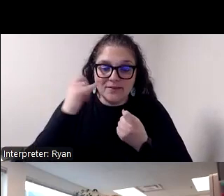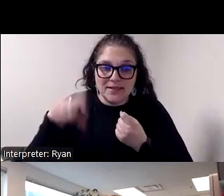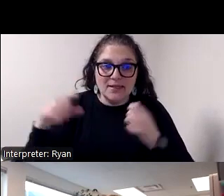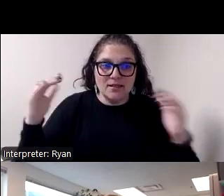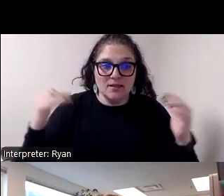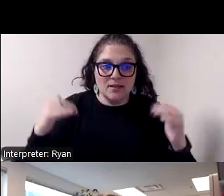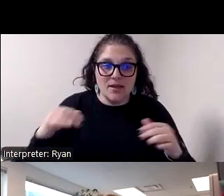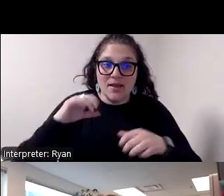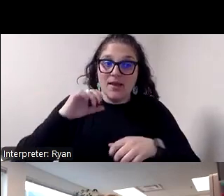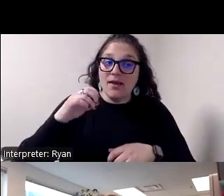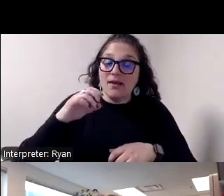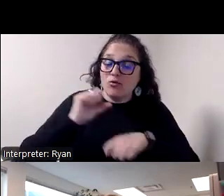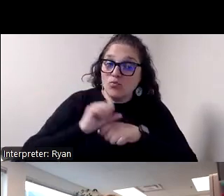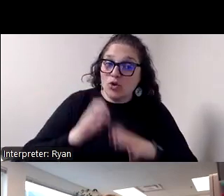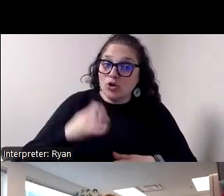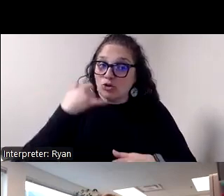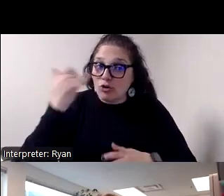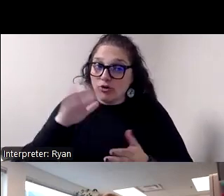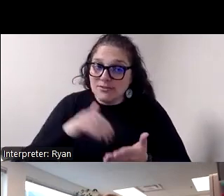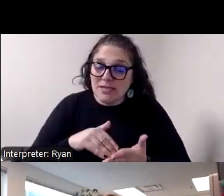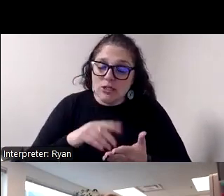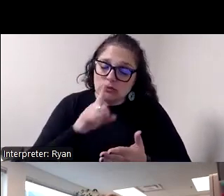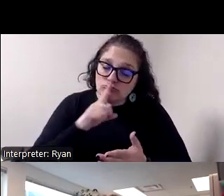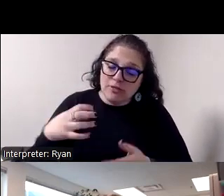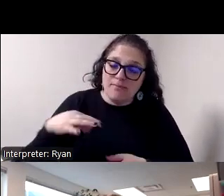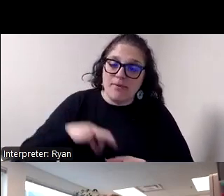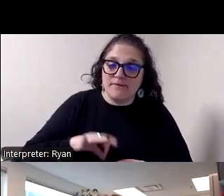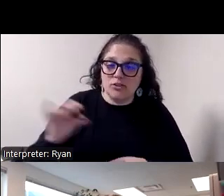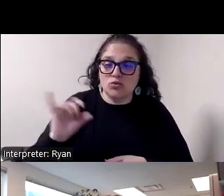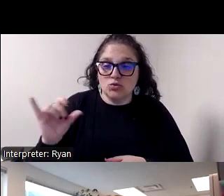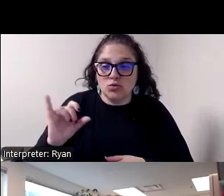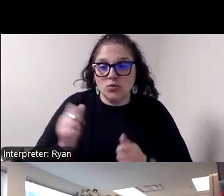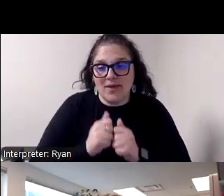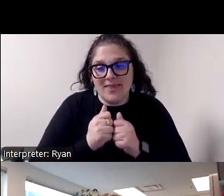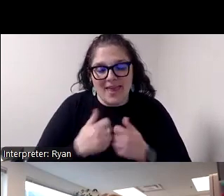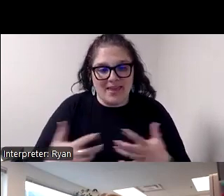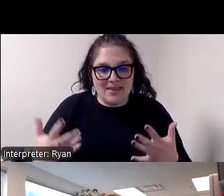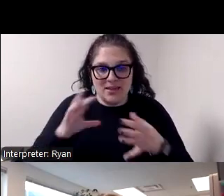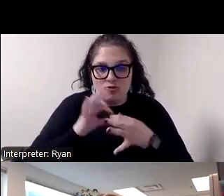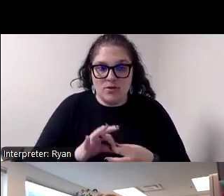The employee call center is also extremely helpful with anything